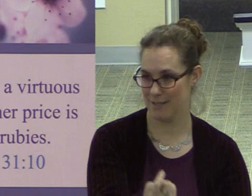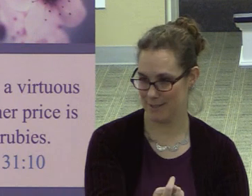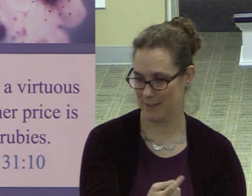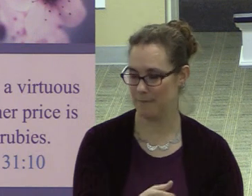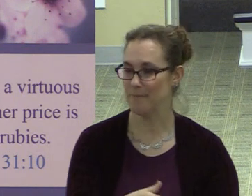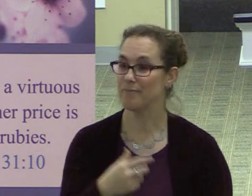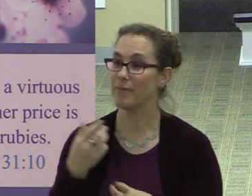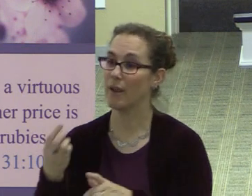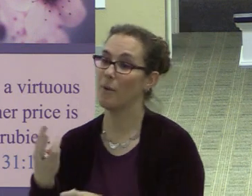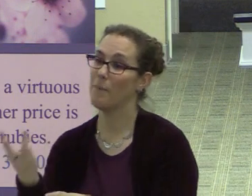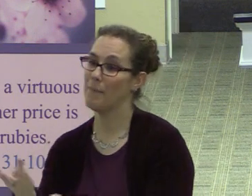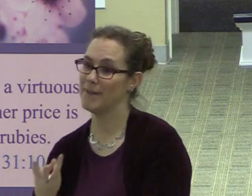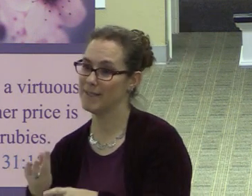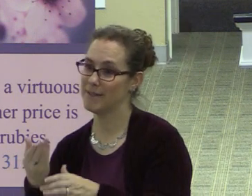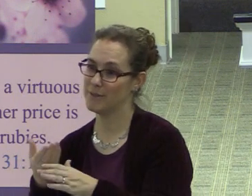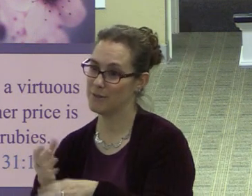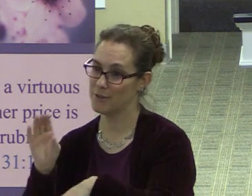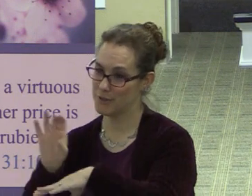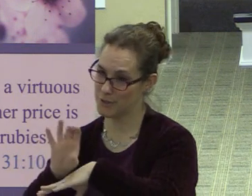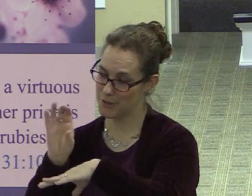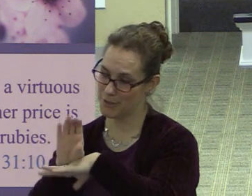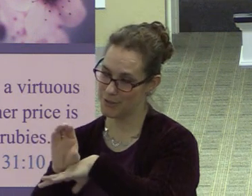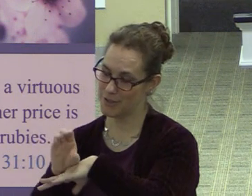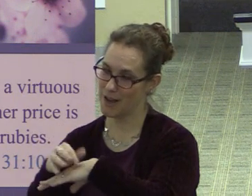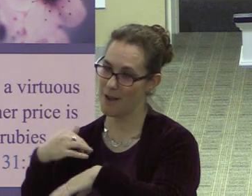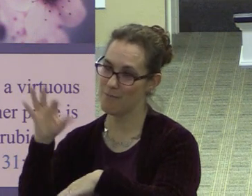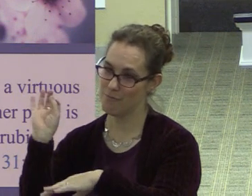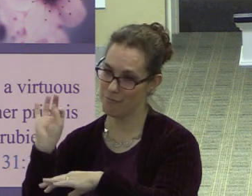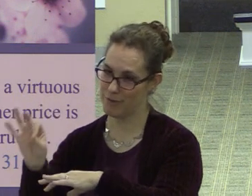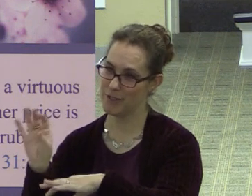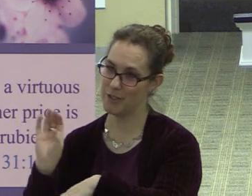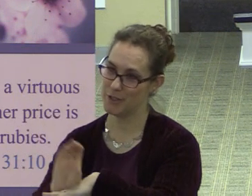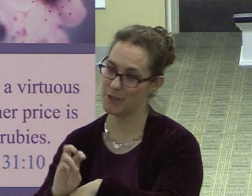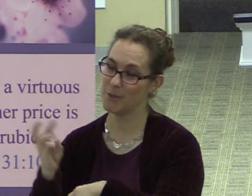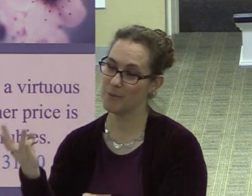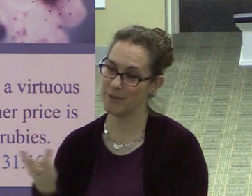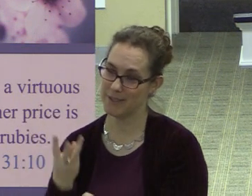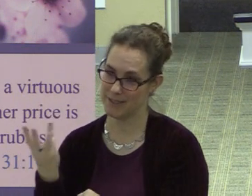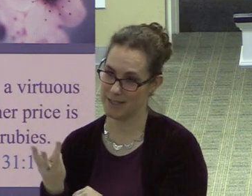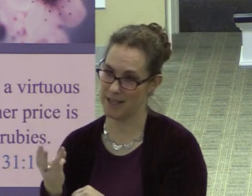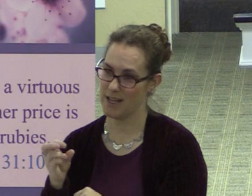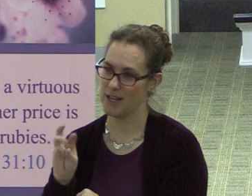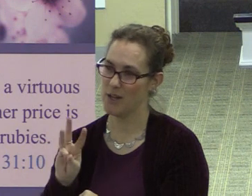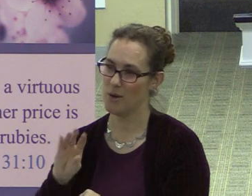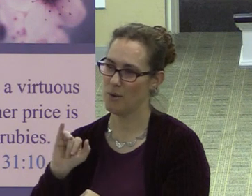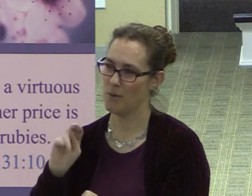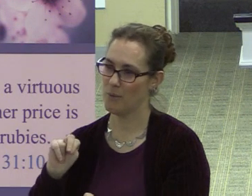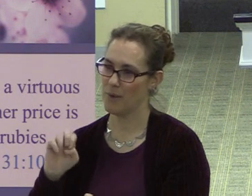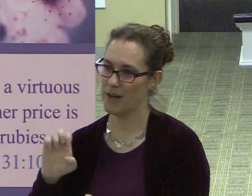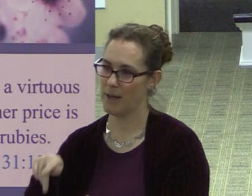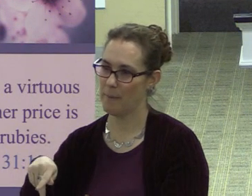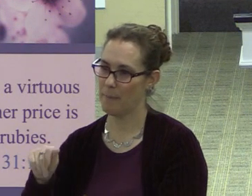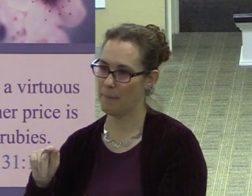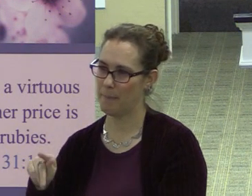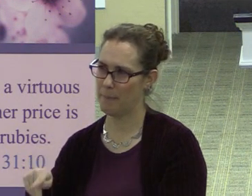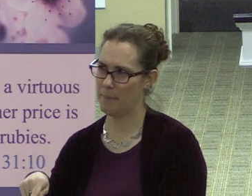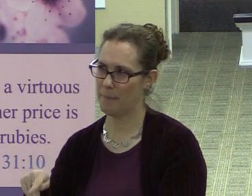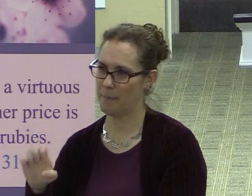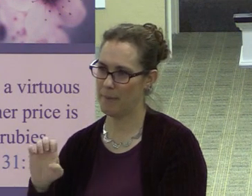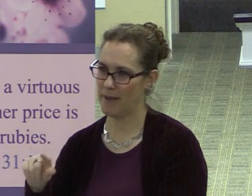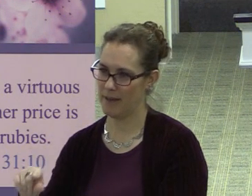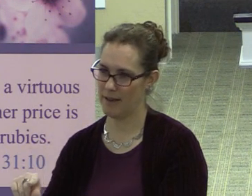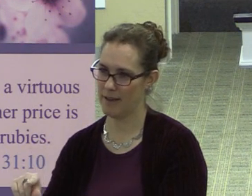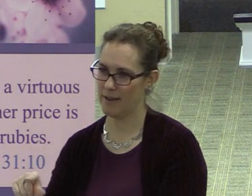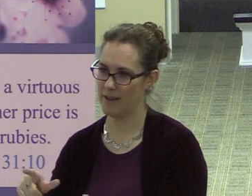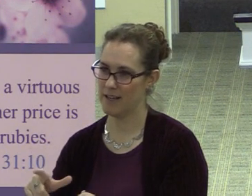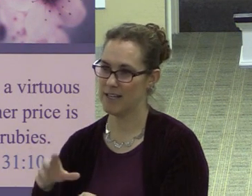Wednesday, headed into a church. I'm preaching at a church that Wednesday in Winnipeg. We're a few hours out. That's when